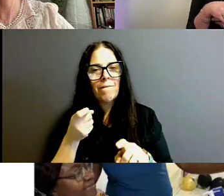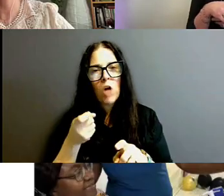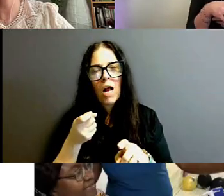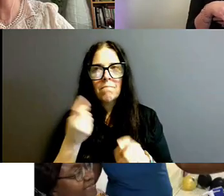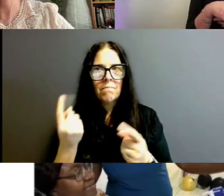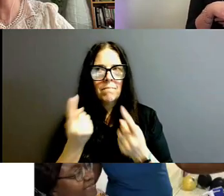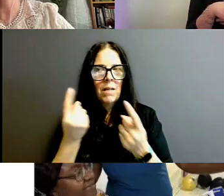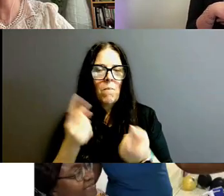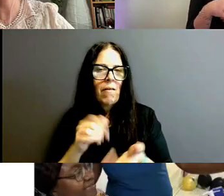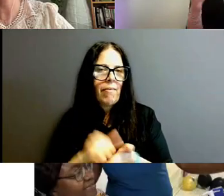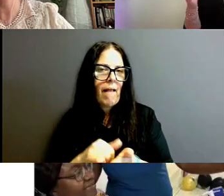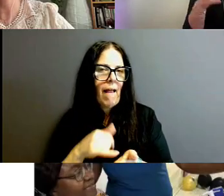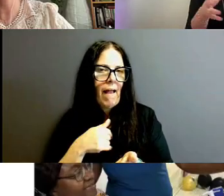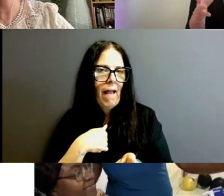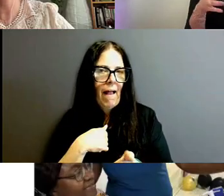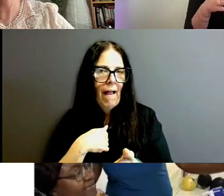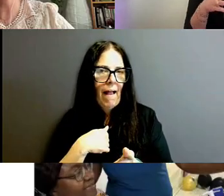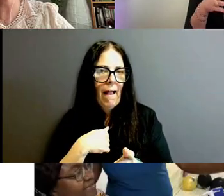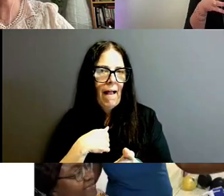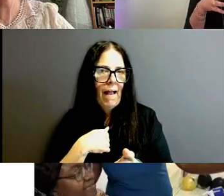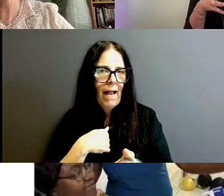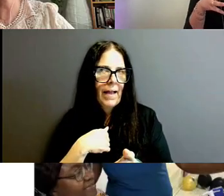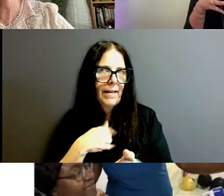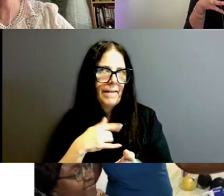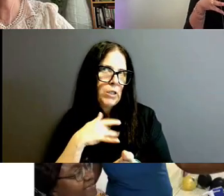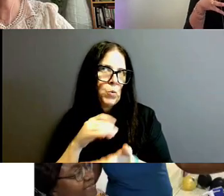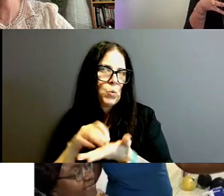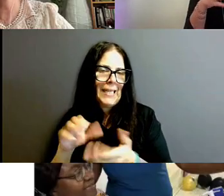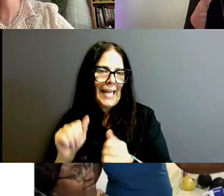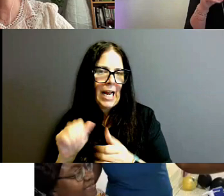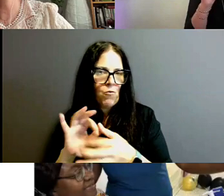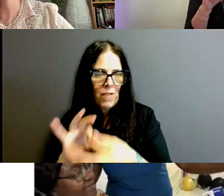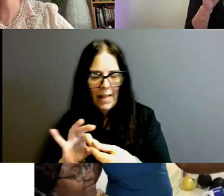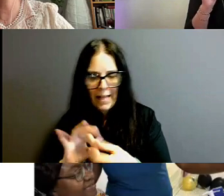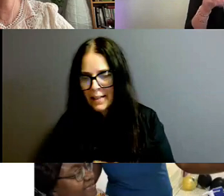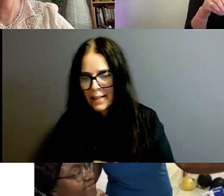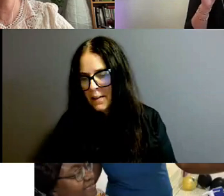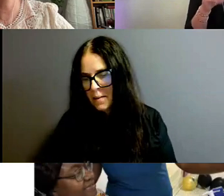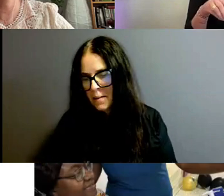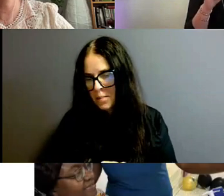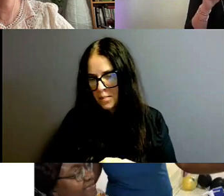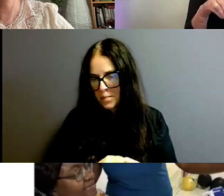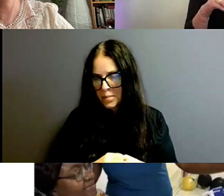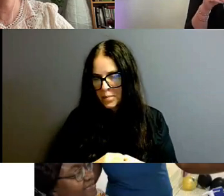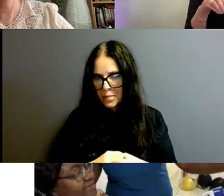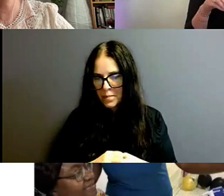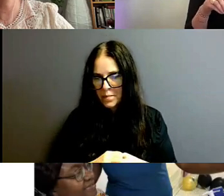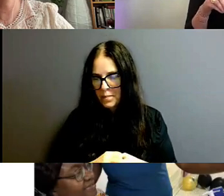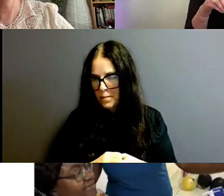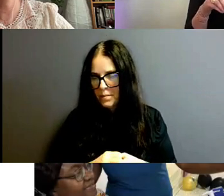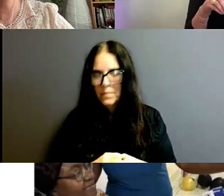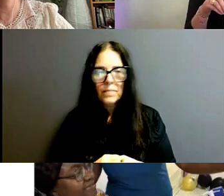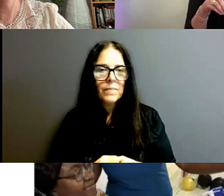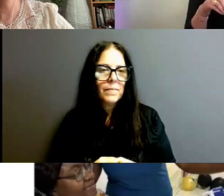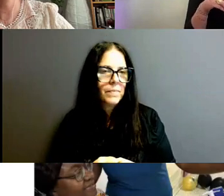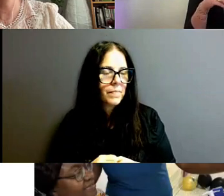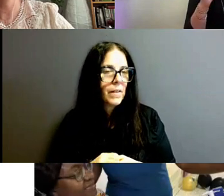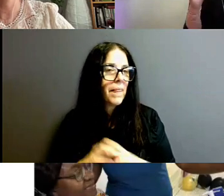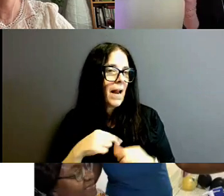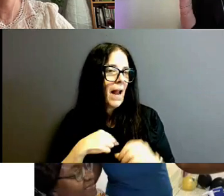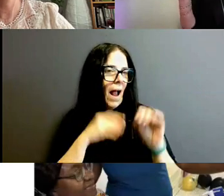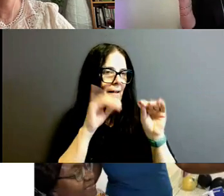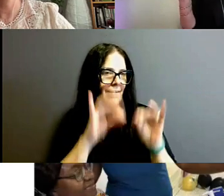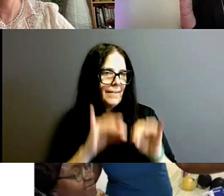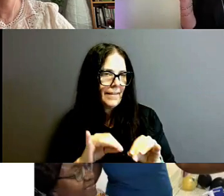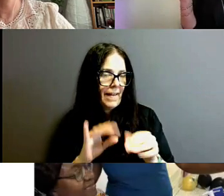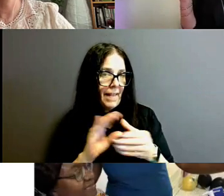someone that that students can relate to. And then I put the details of my story in there and